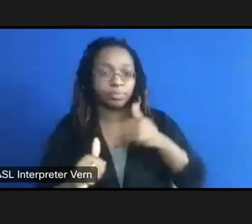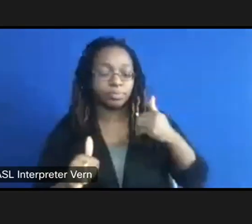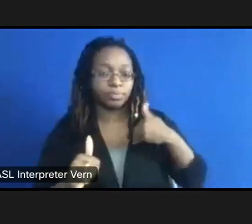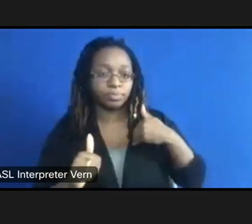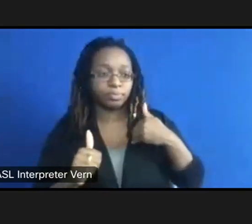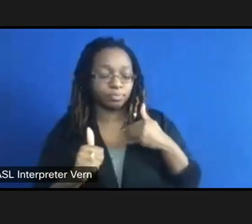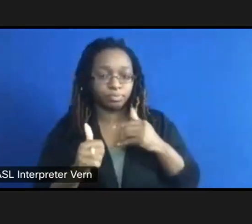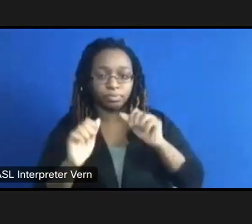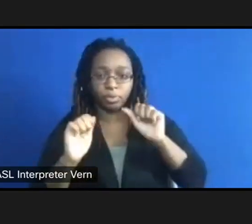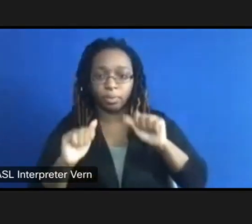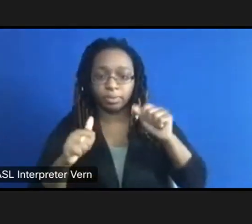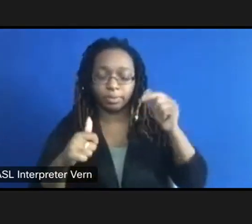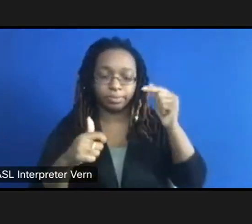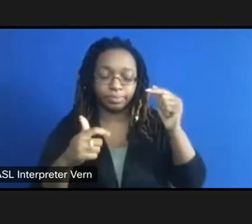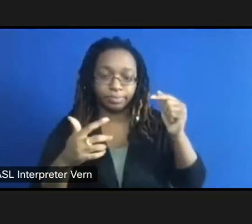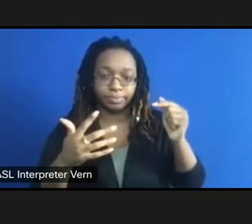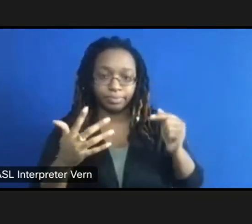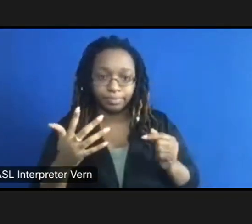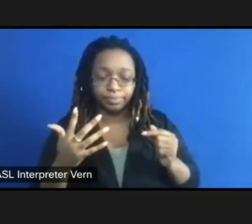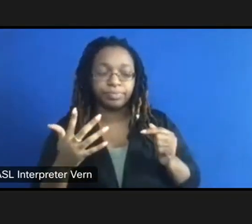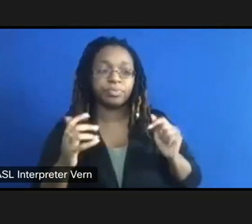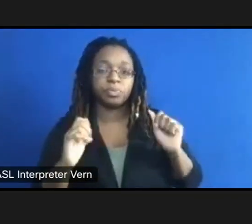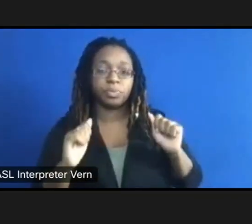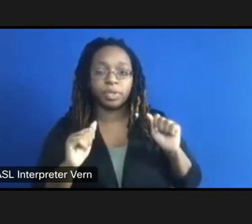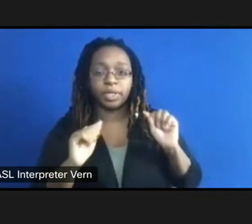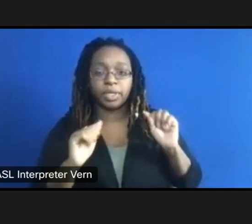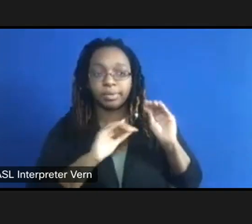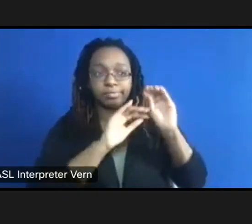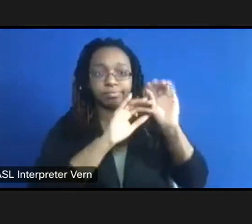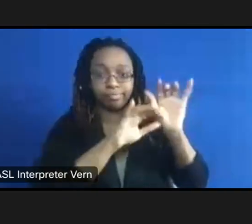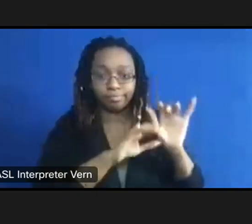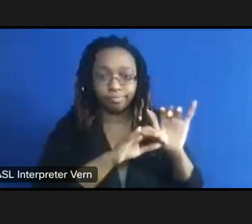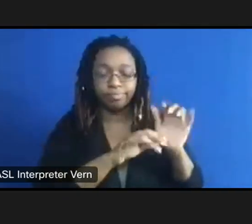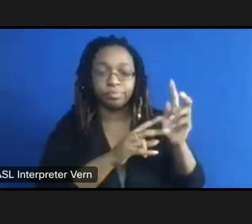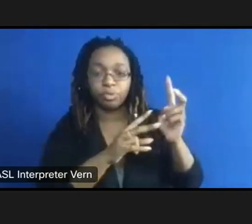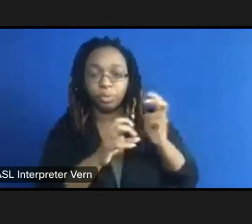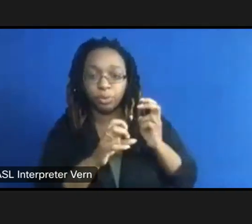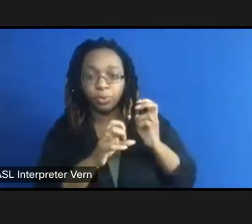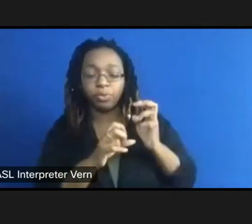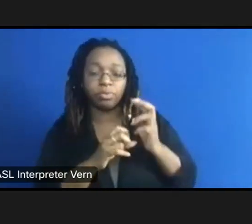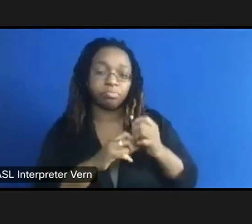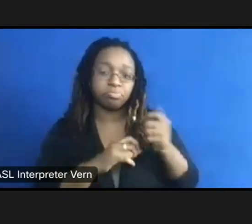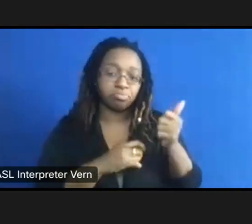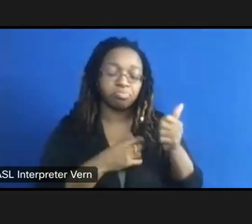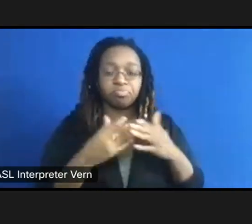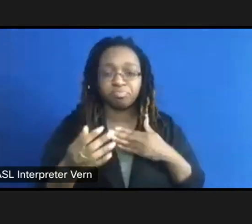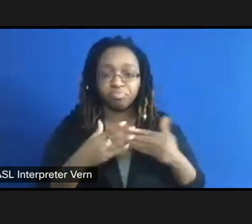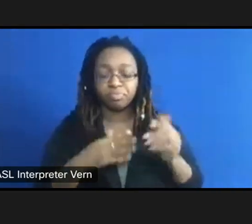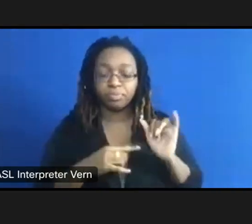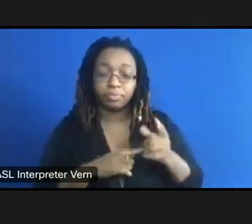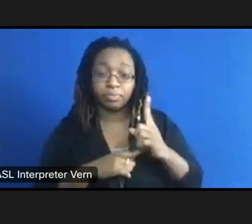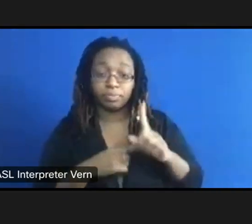can insert them, remove them to ensure that in the moment that we are experiencing stress